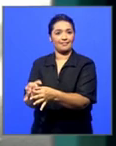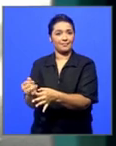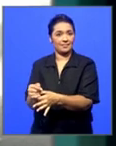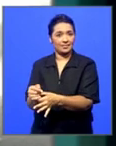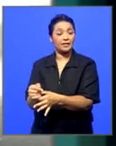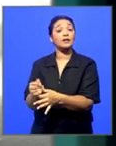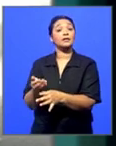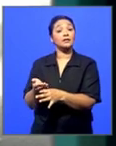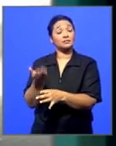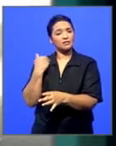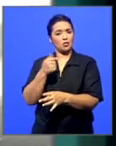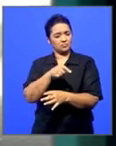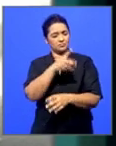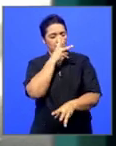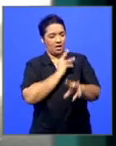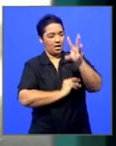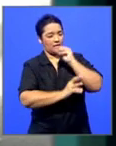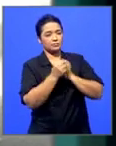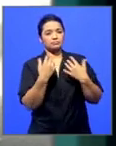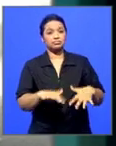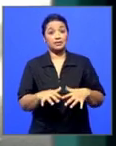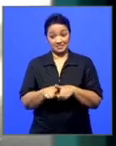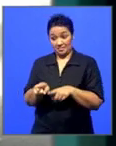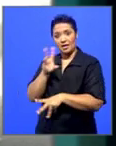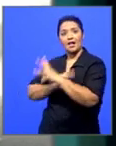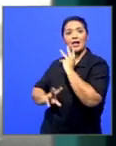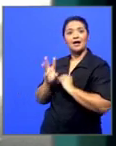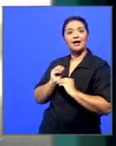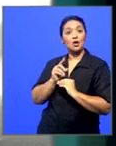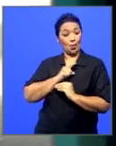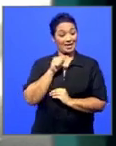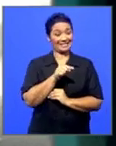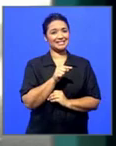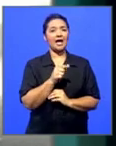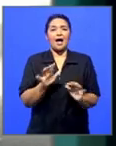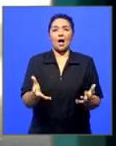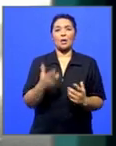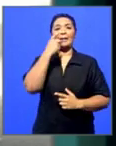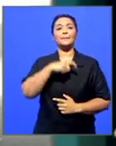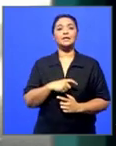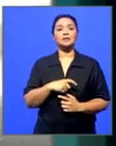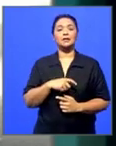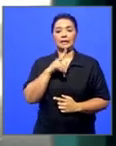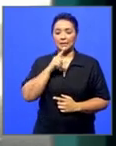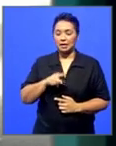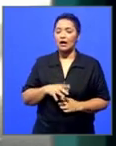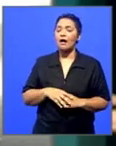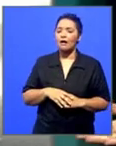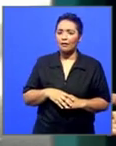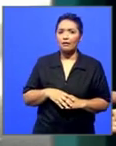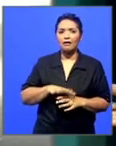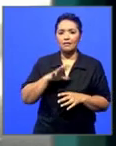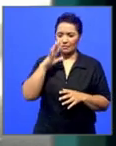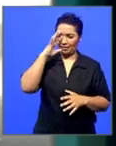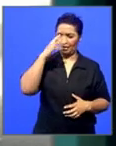things we learned from him. And he learned from us, because he's that kind of a man who'd go down to the